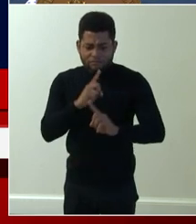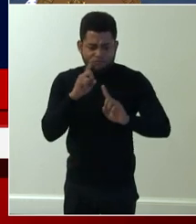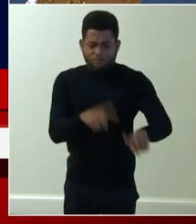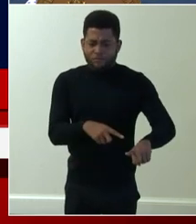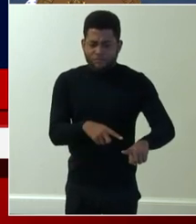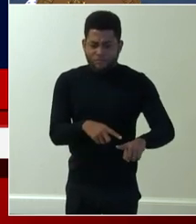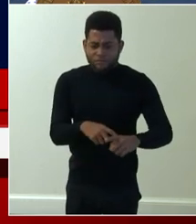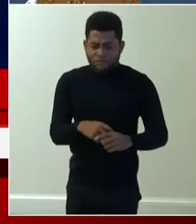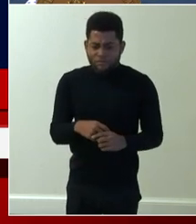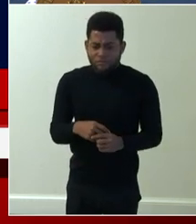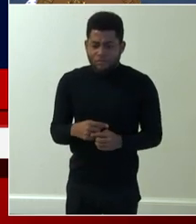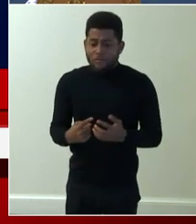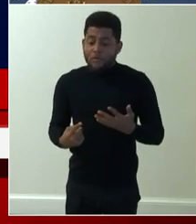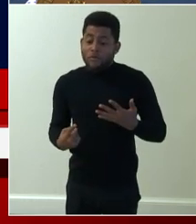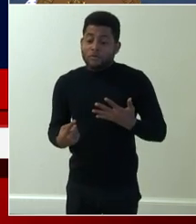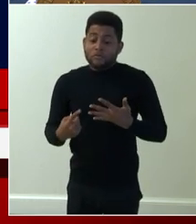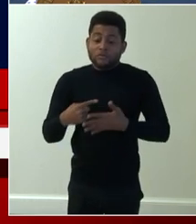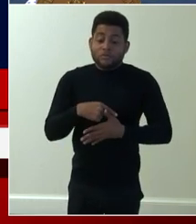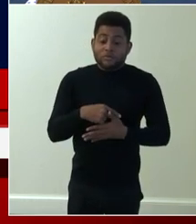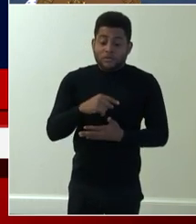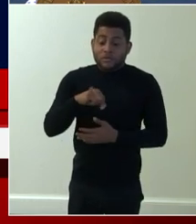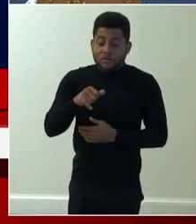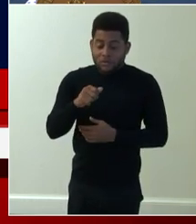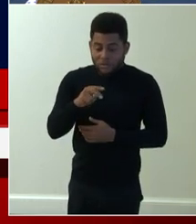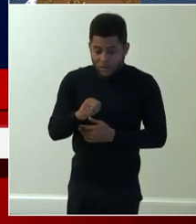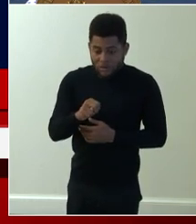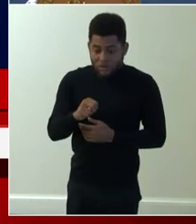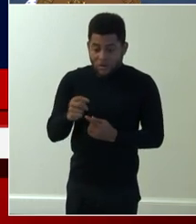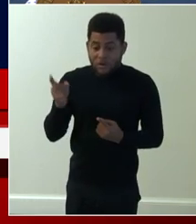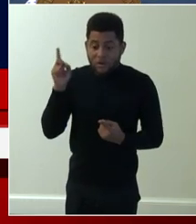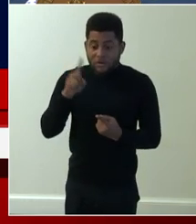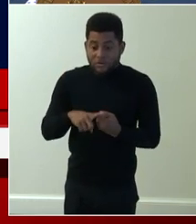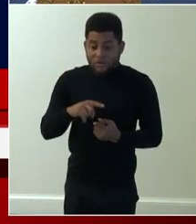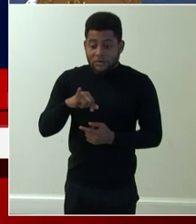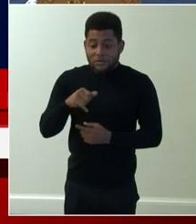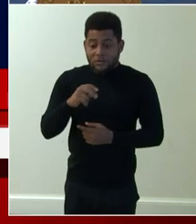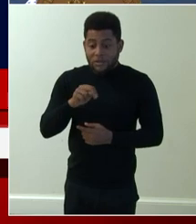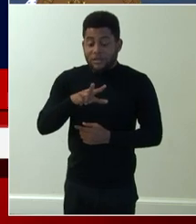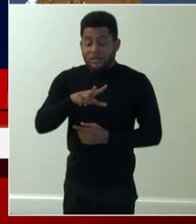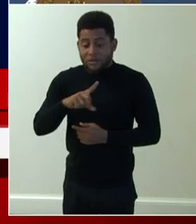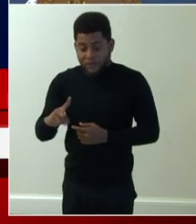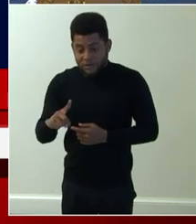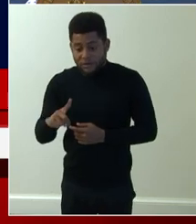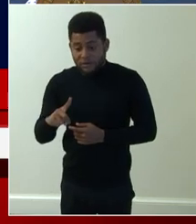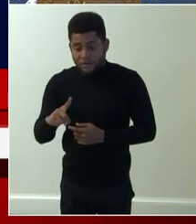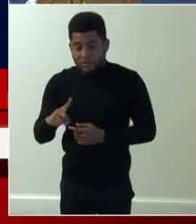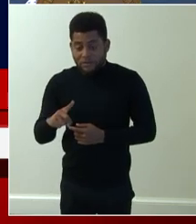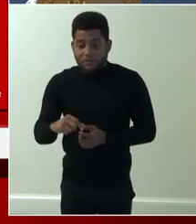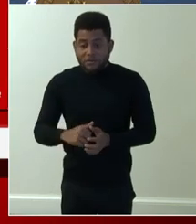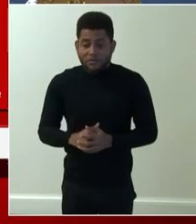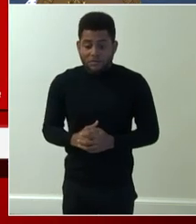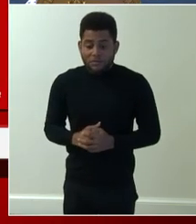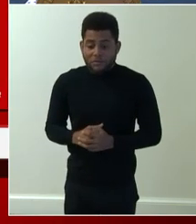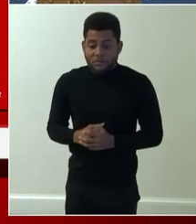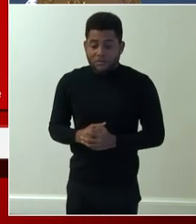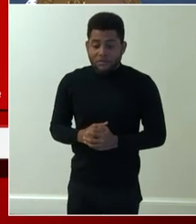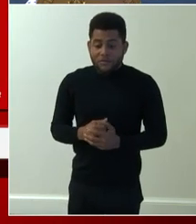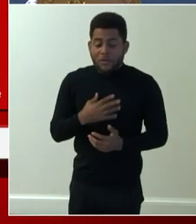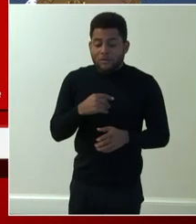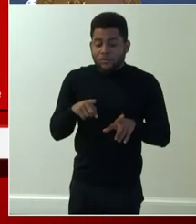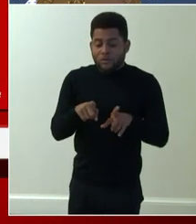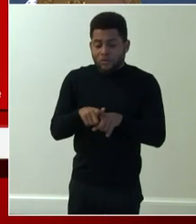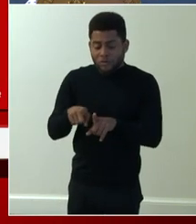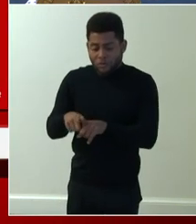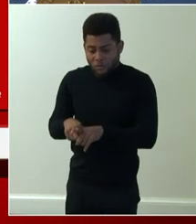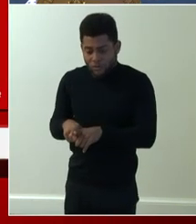month of January until January 31st. We are also